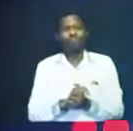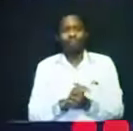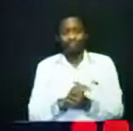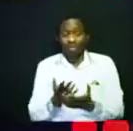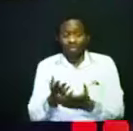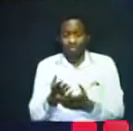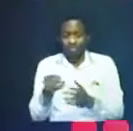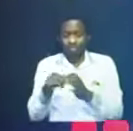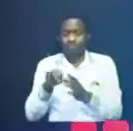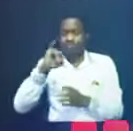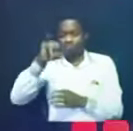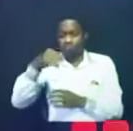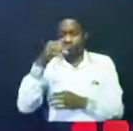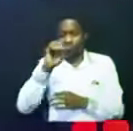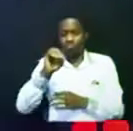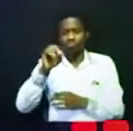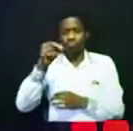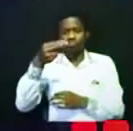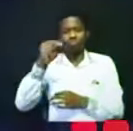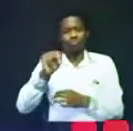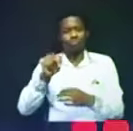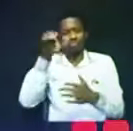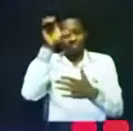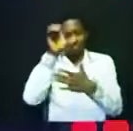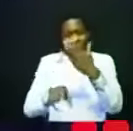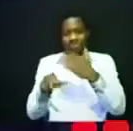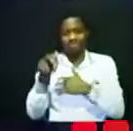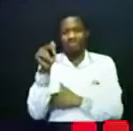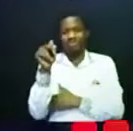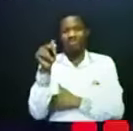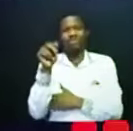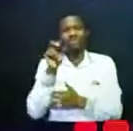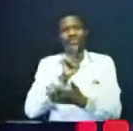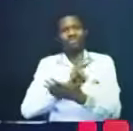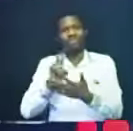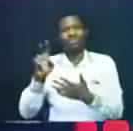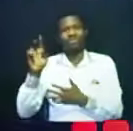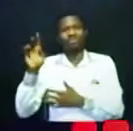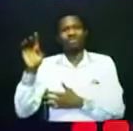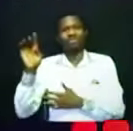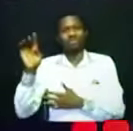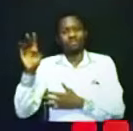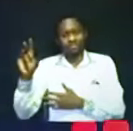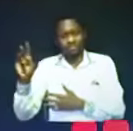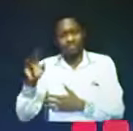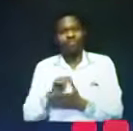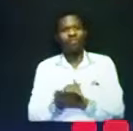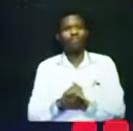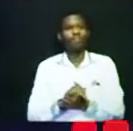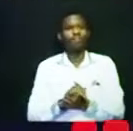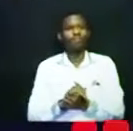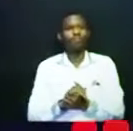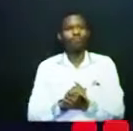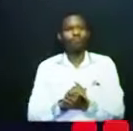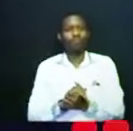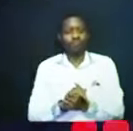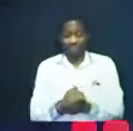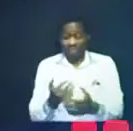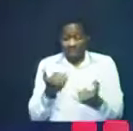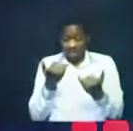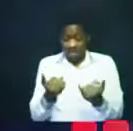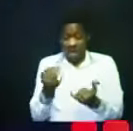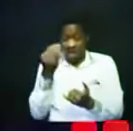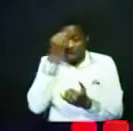17. If you honey, asempano etidu miensan yumu dunso. Now that you know these